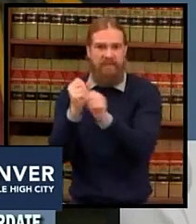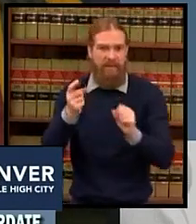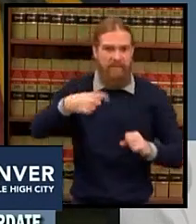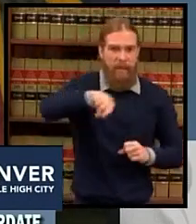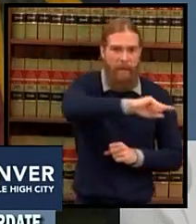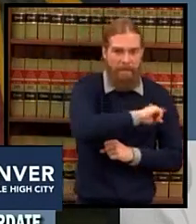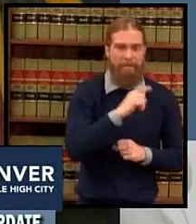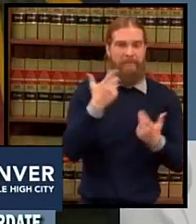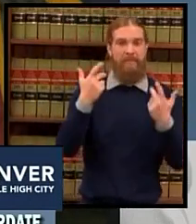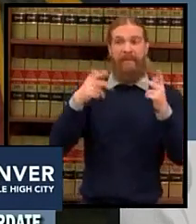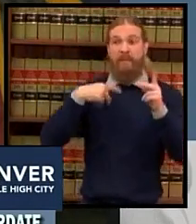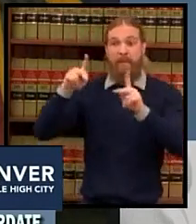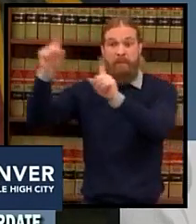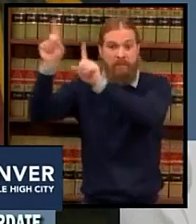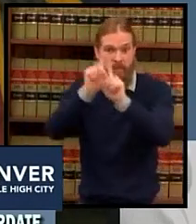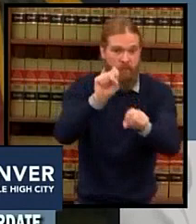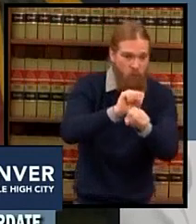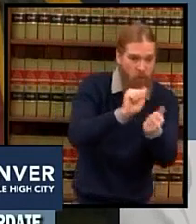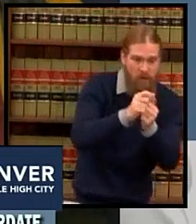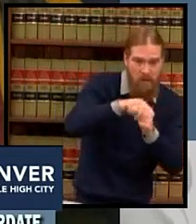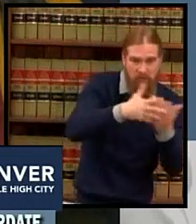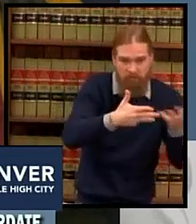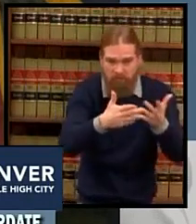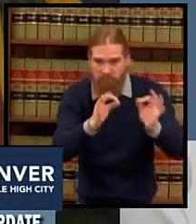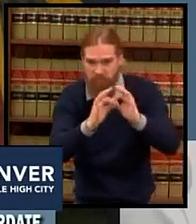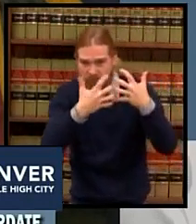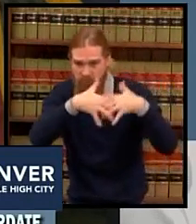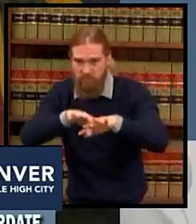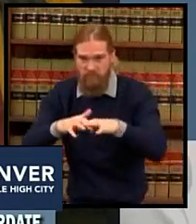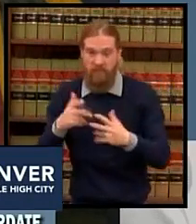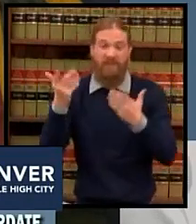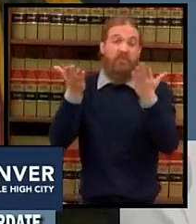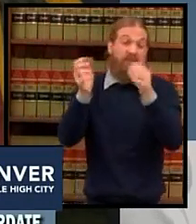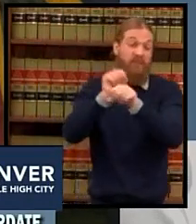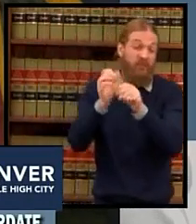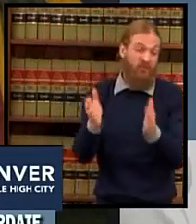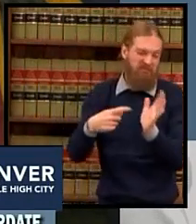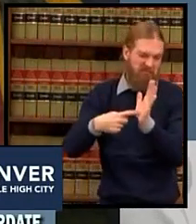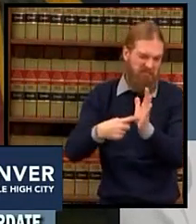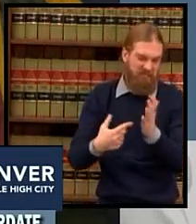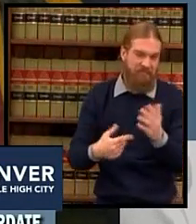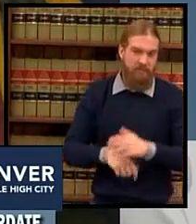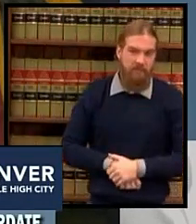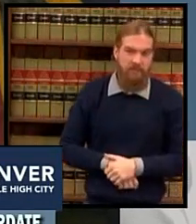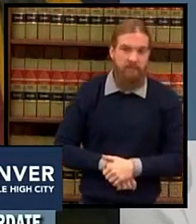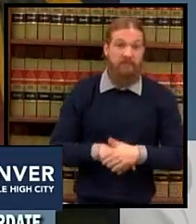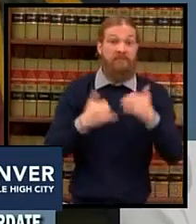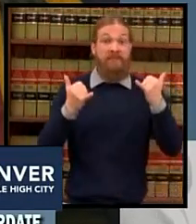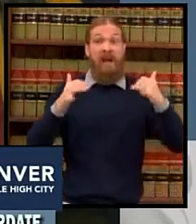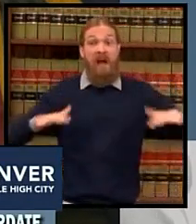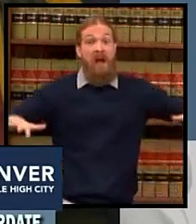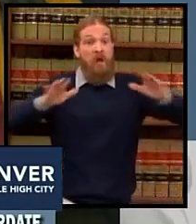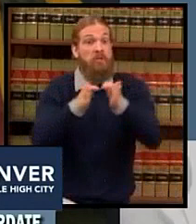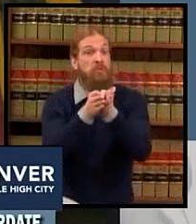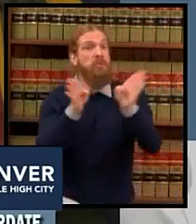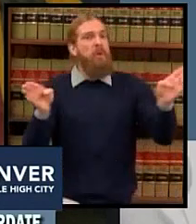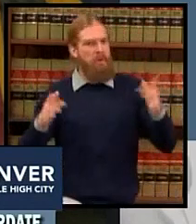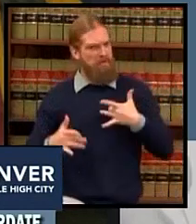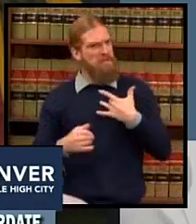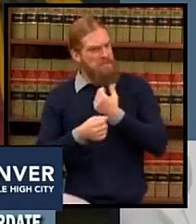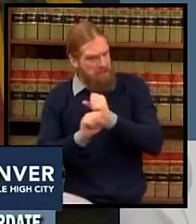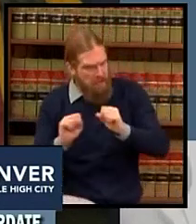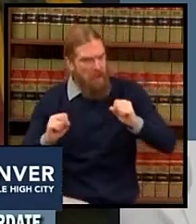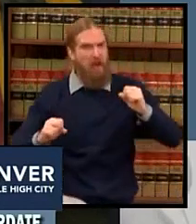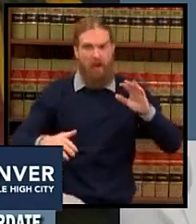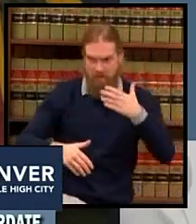regular basis, the service workers, and to make sure that everyone is safe in that environment so people can feel confident going indoors during